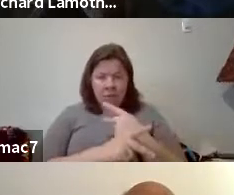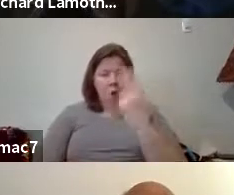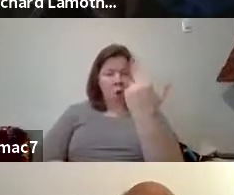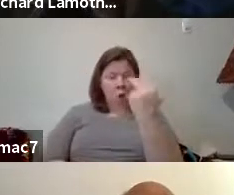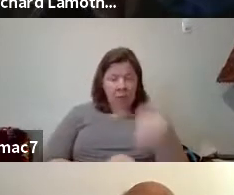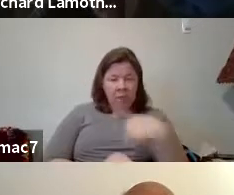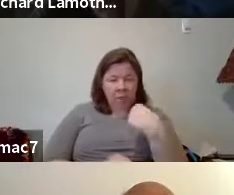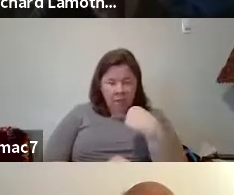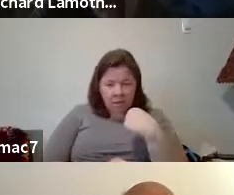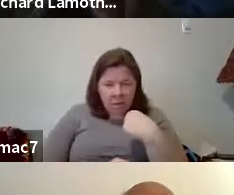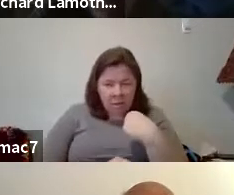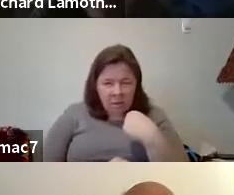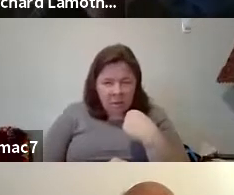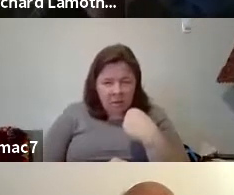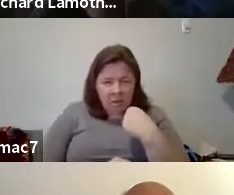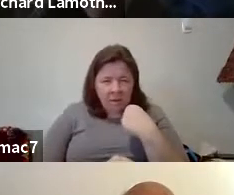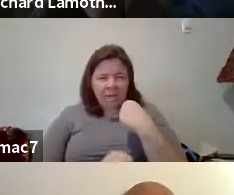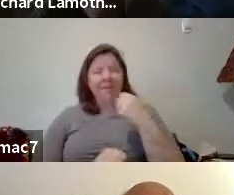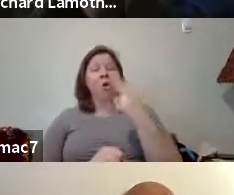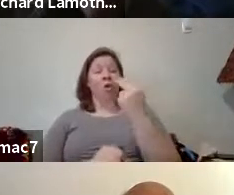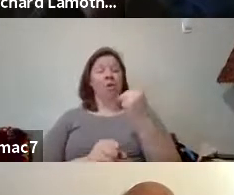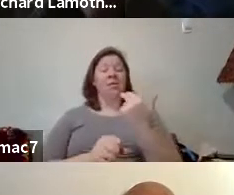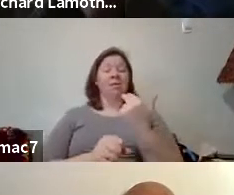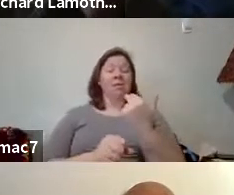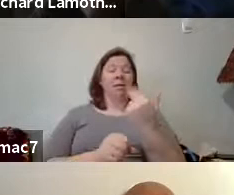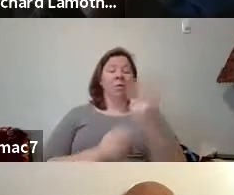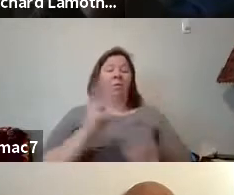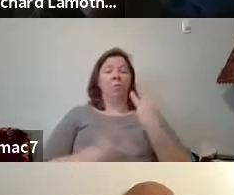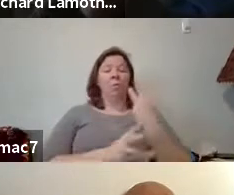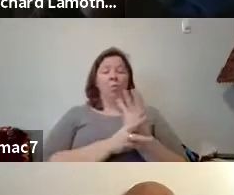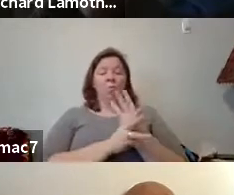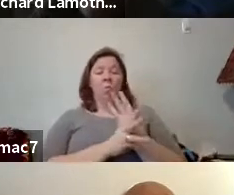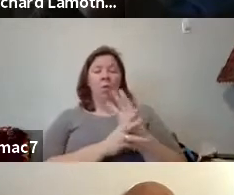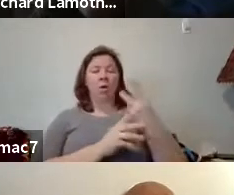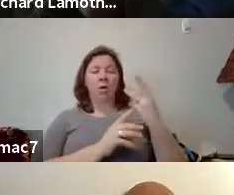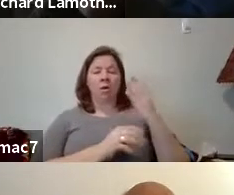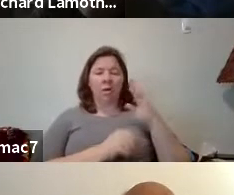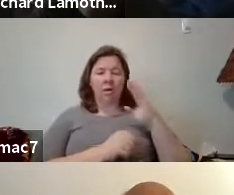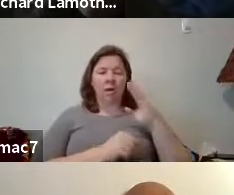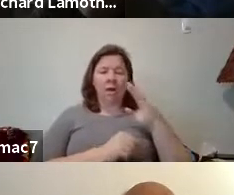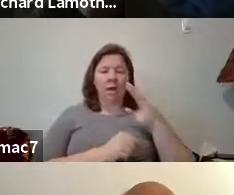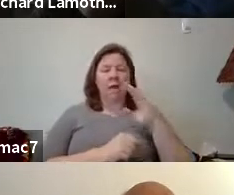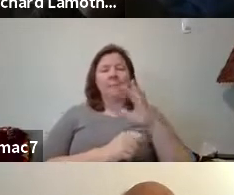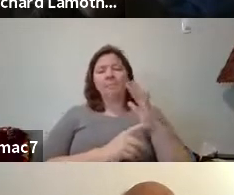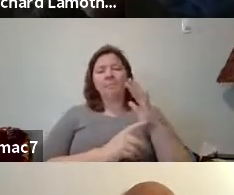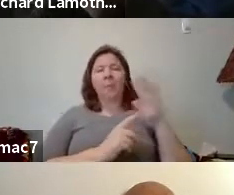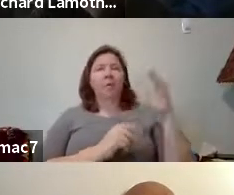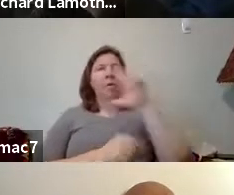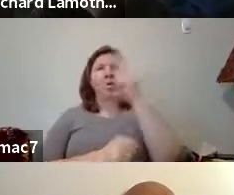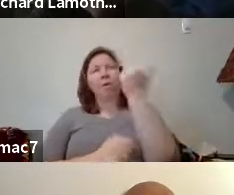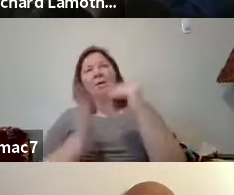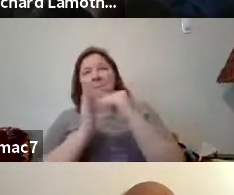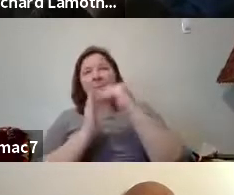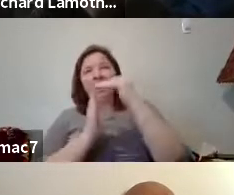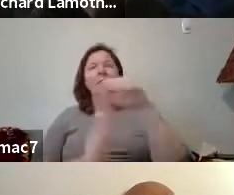leading businesses had a $316 billion market cap in